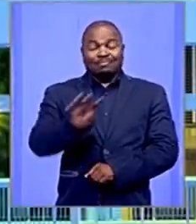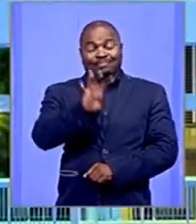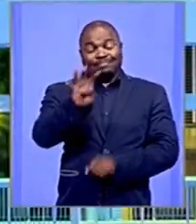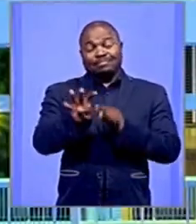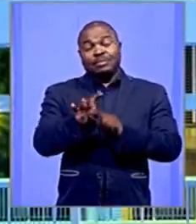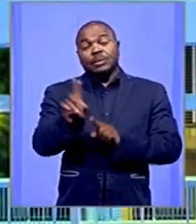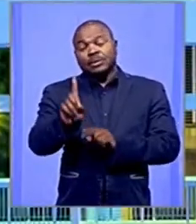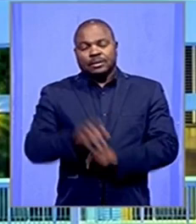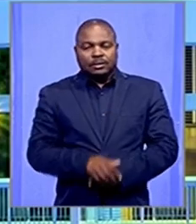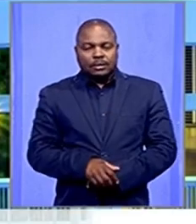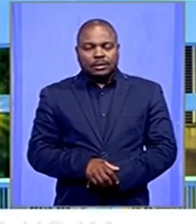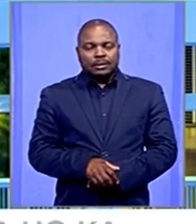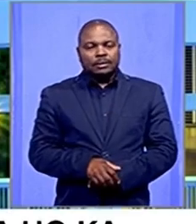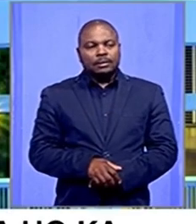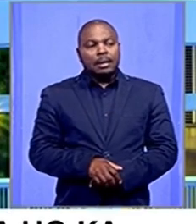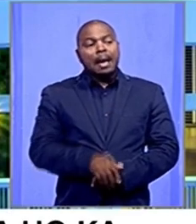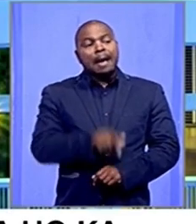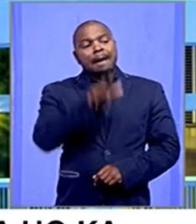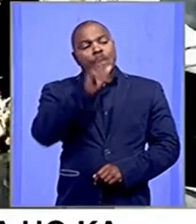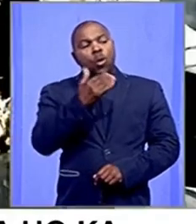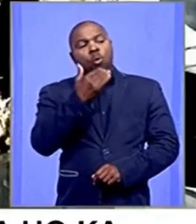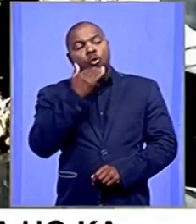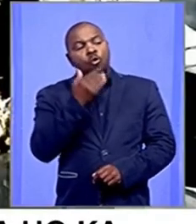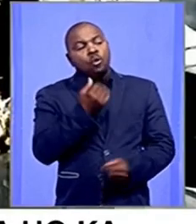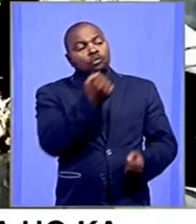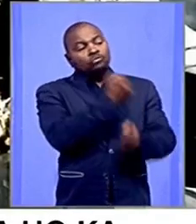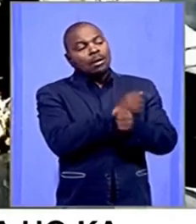asked as to who is behind this.